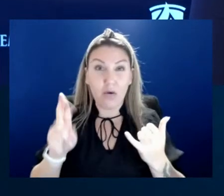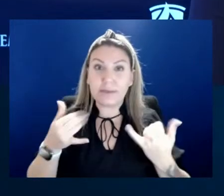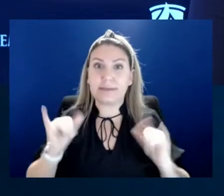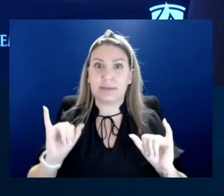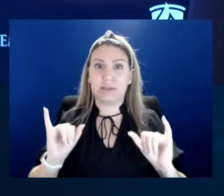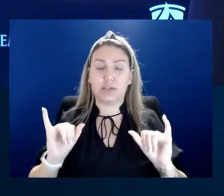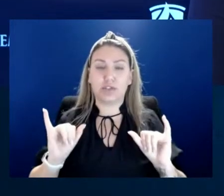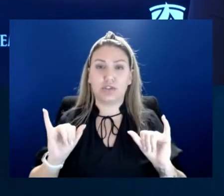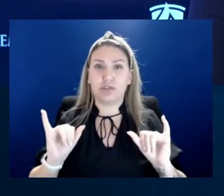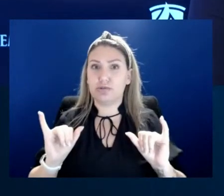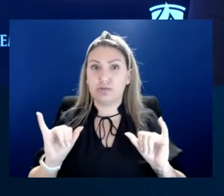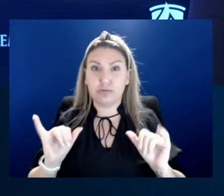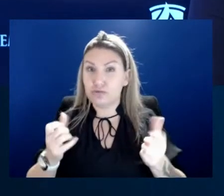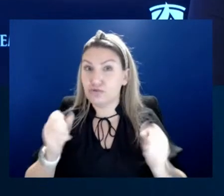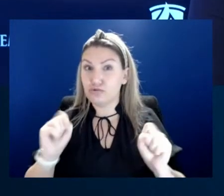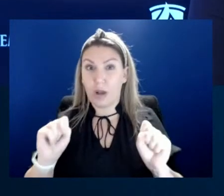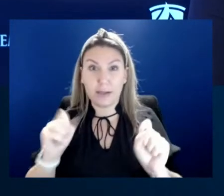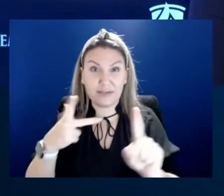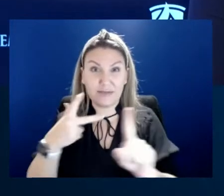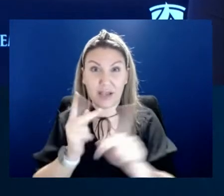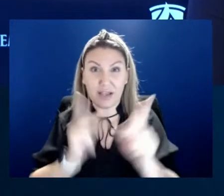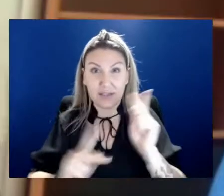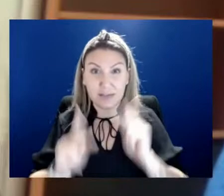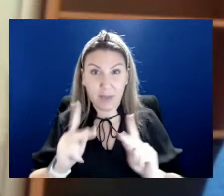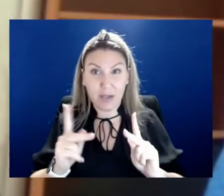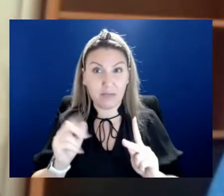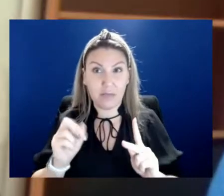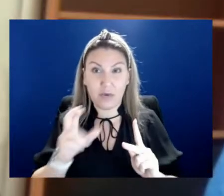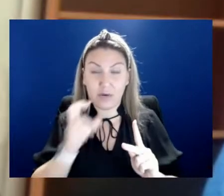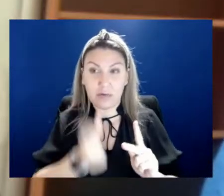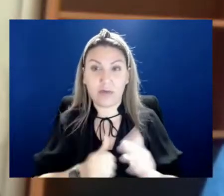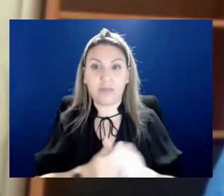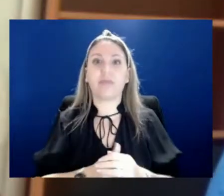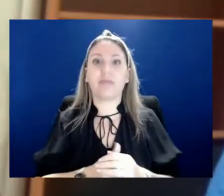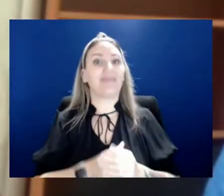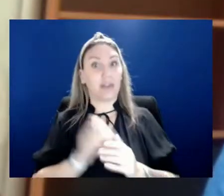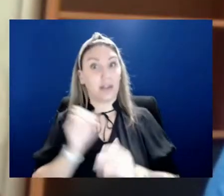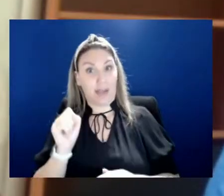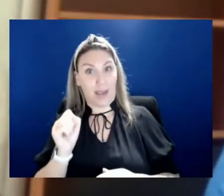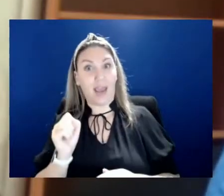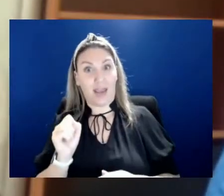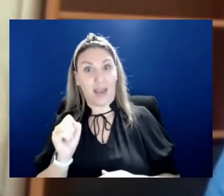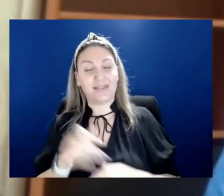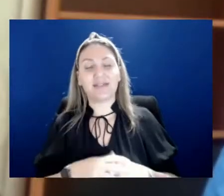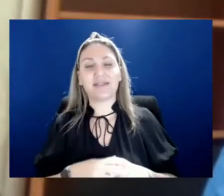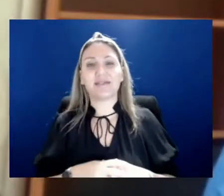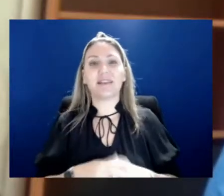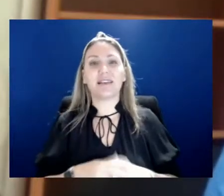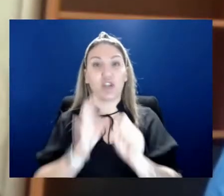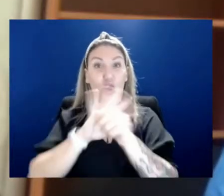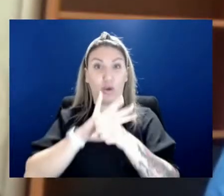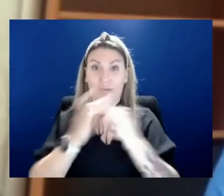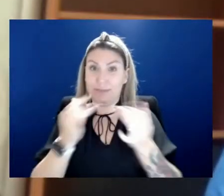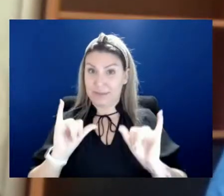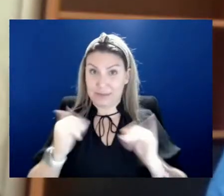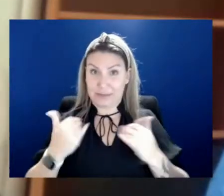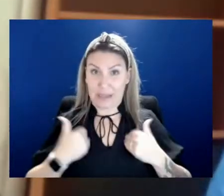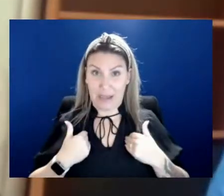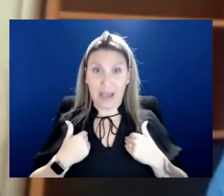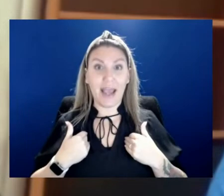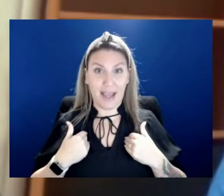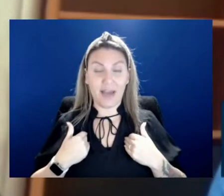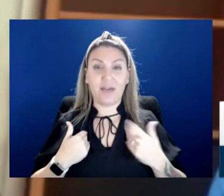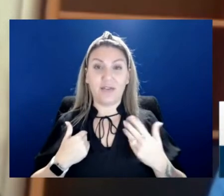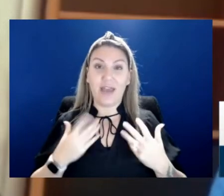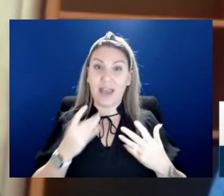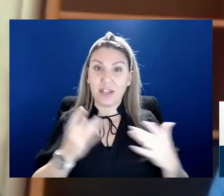people vaccinated? Well, certainly they are, and COVID is still present and a concern, even though it's